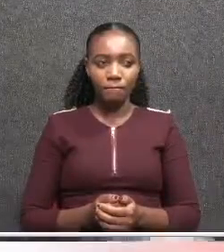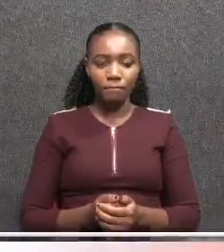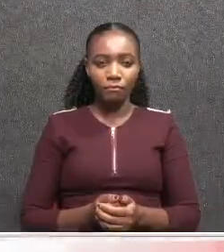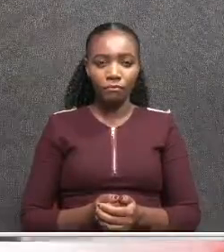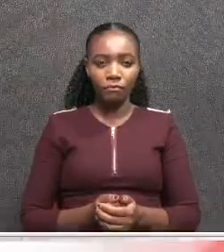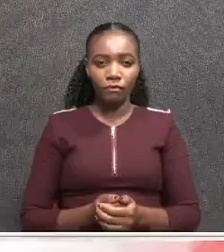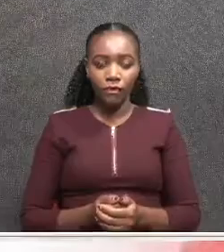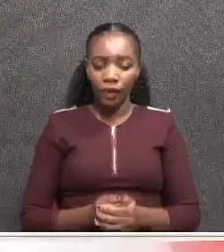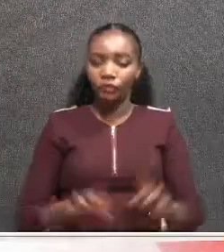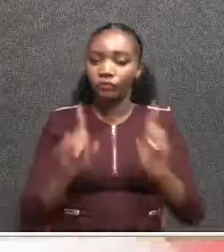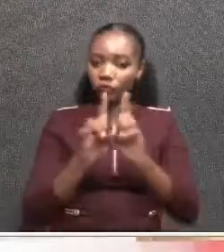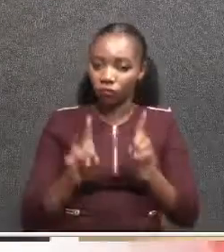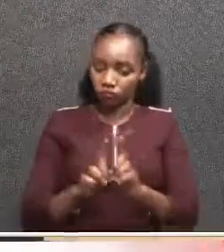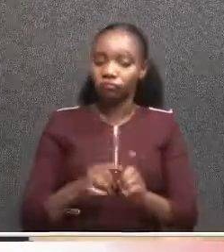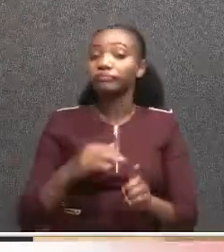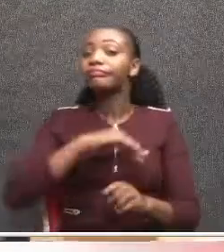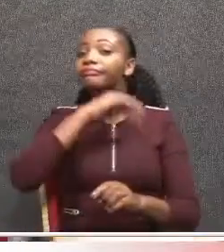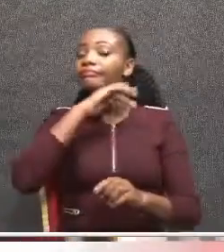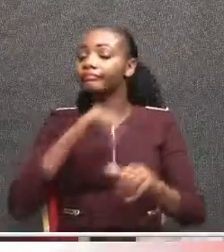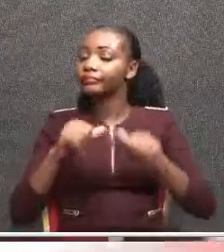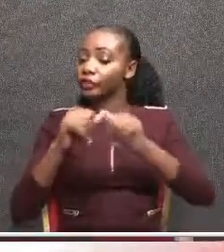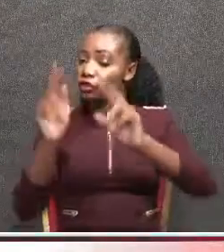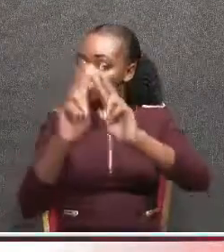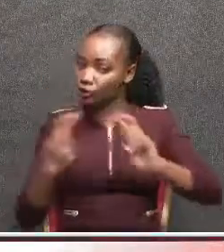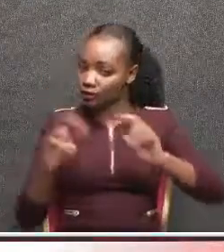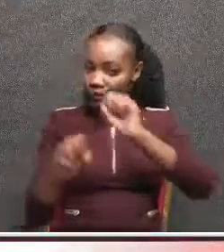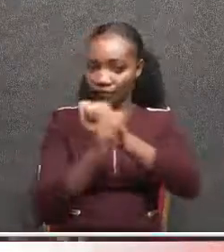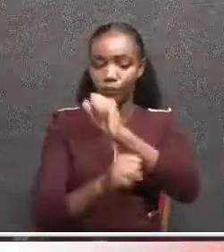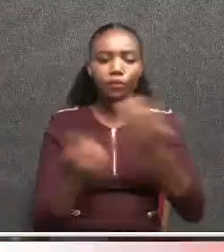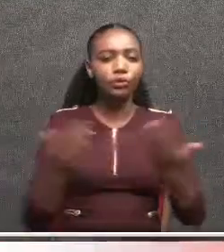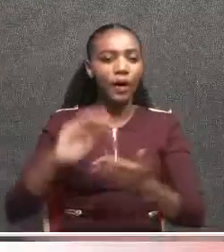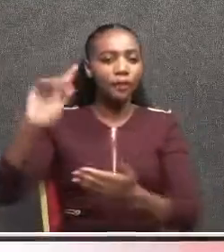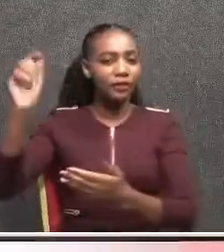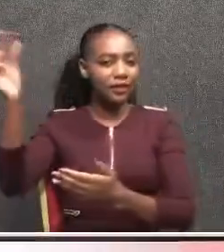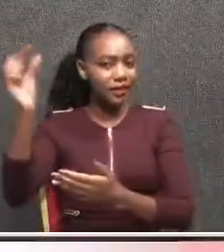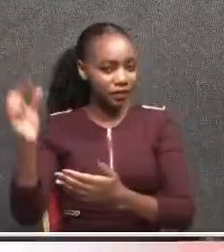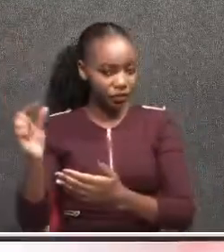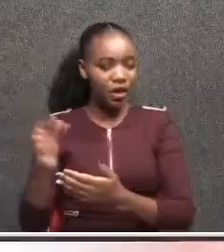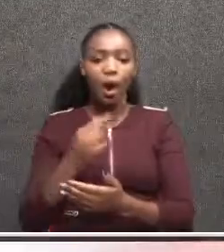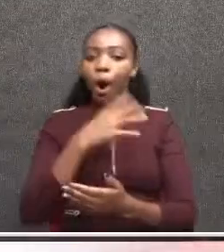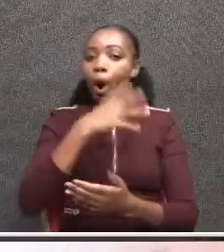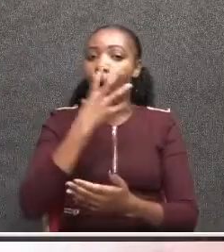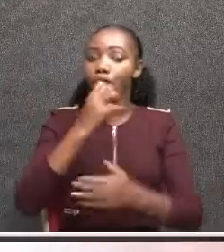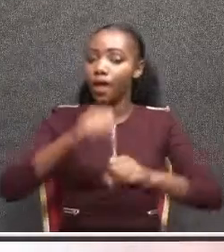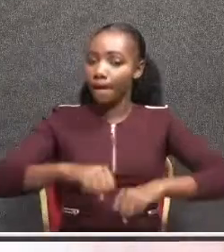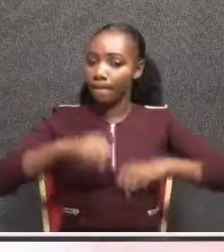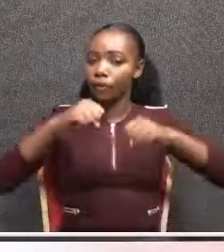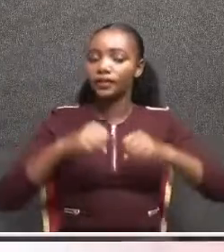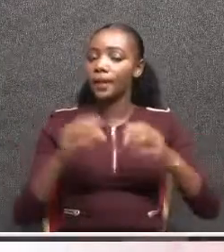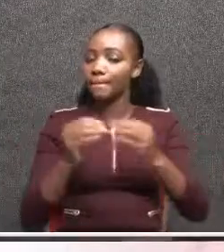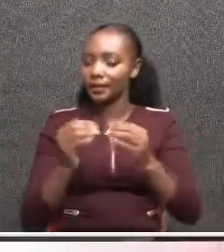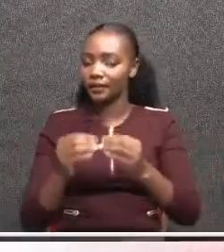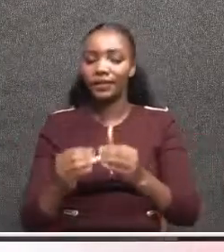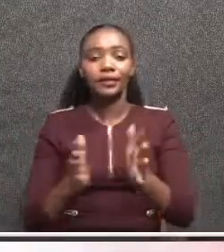In his continued quest to woo the larger Mount Kenya region for support, ODM boss Raila Odinga yet again met leaders from the